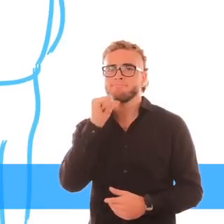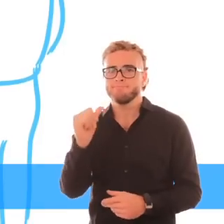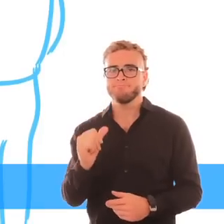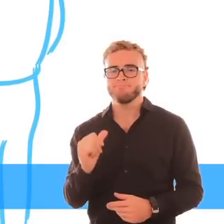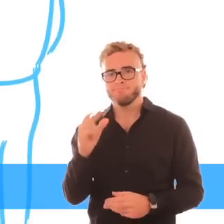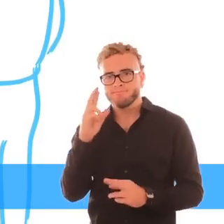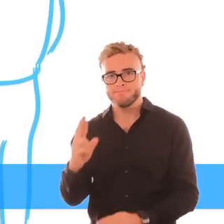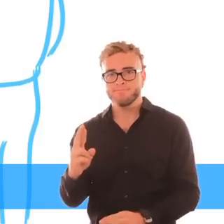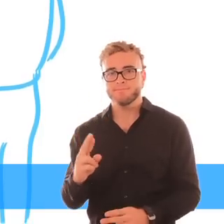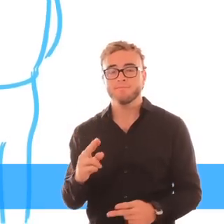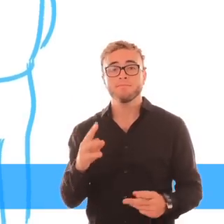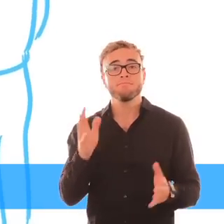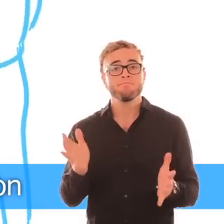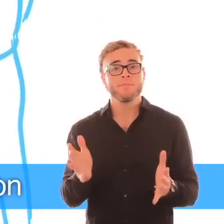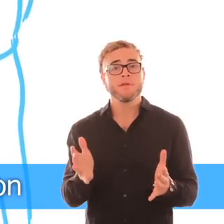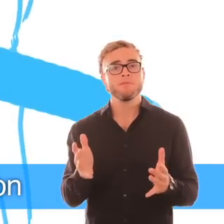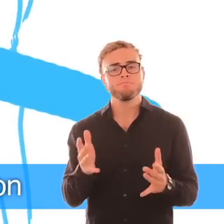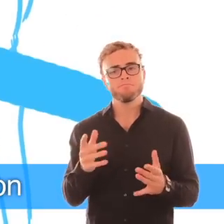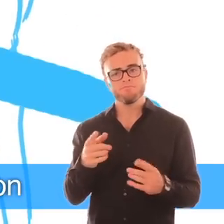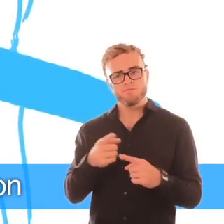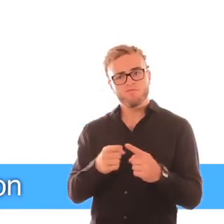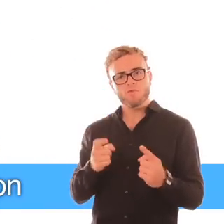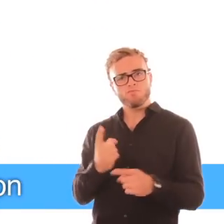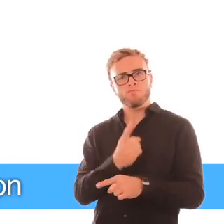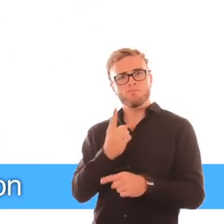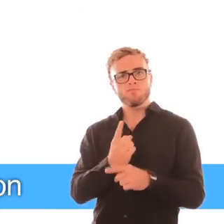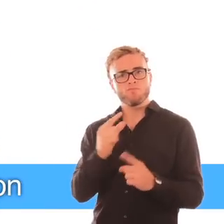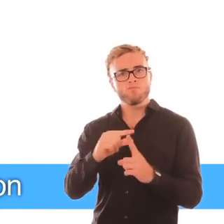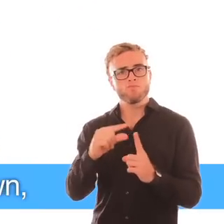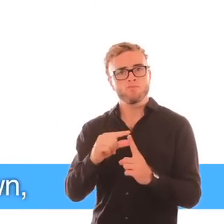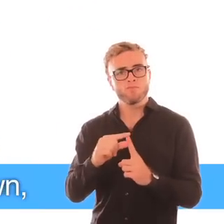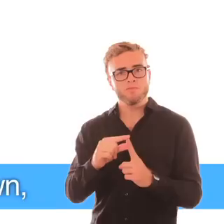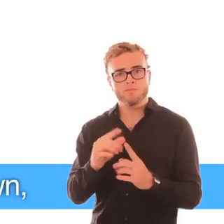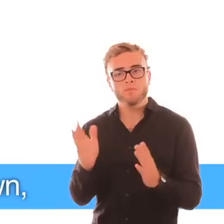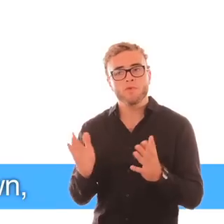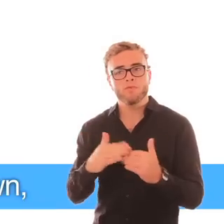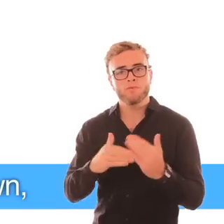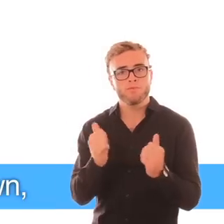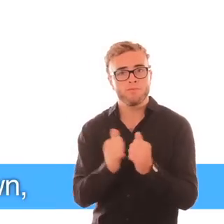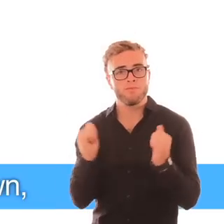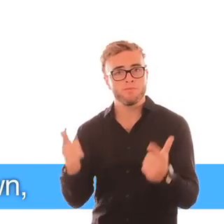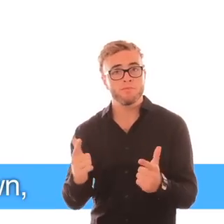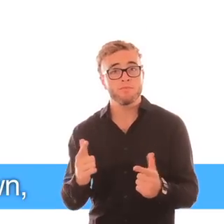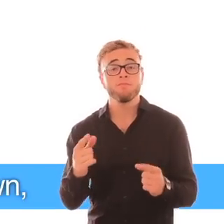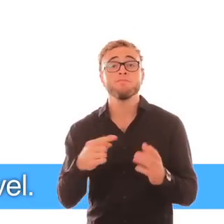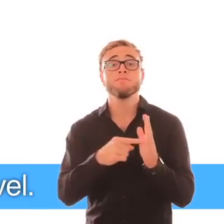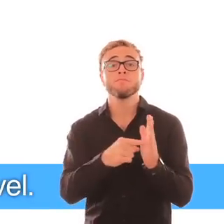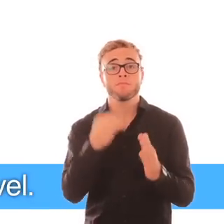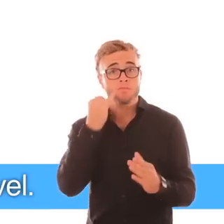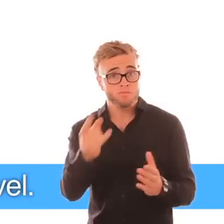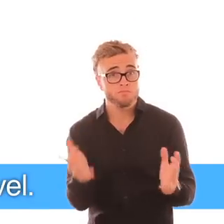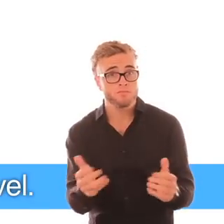Speak from a position that is comfortable for everyone. For instance, if you are speaking with a person who uses a wheelchair, find a place to sit down